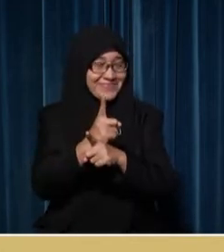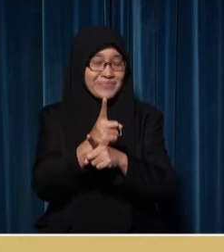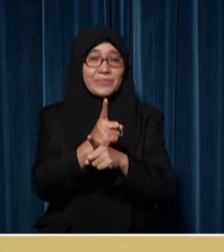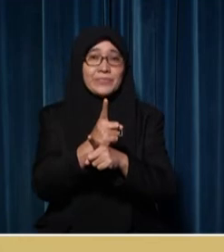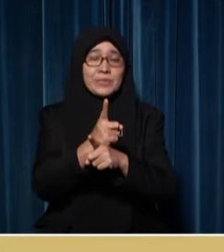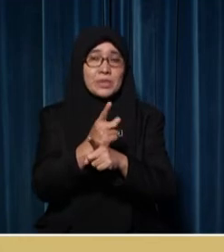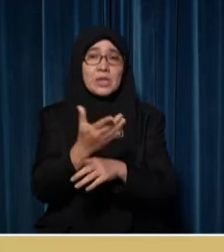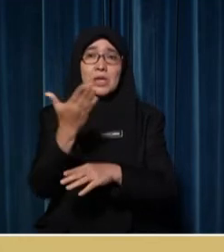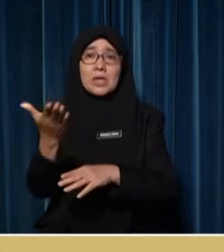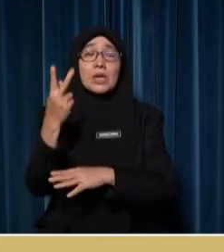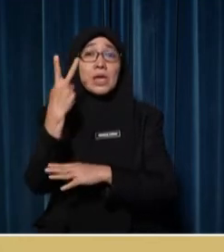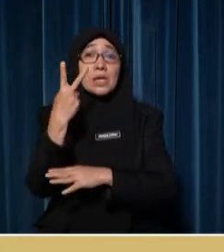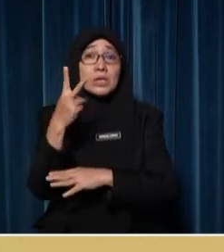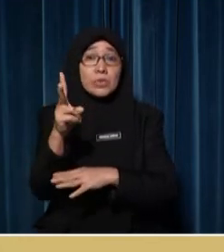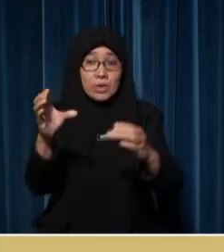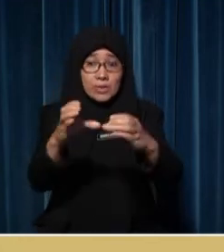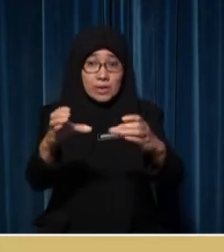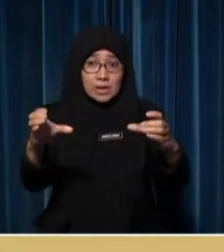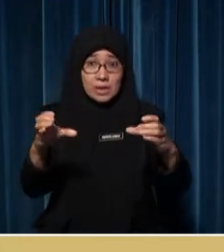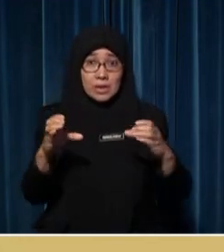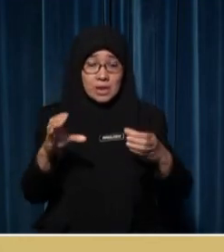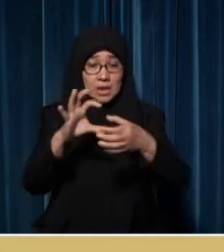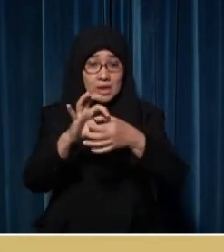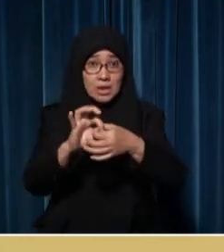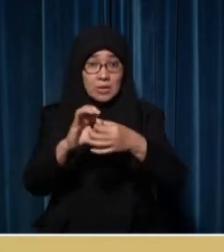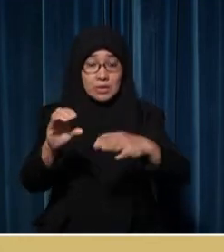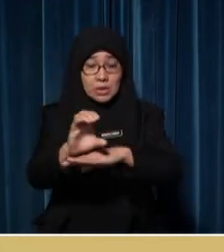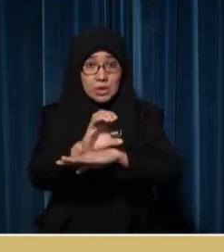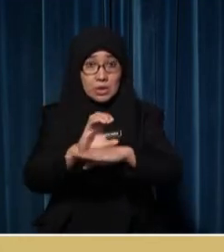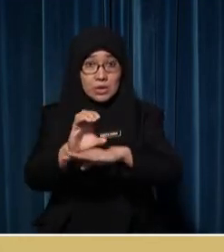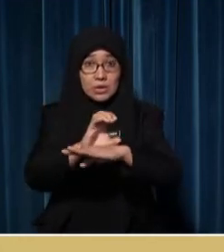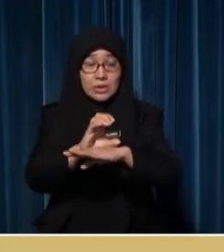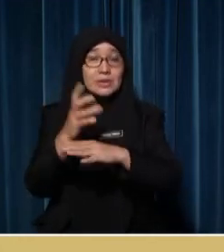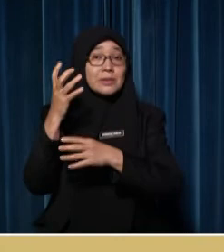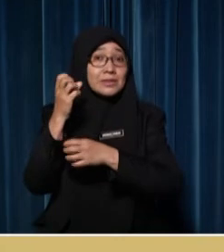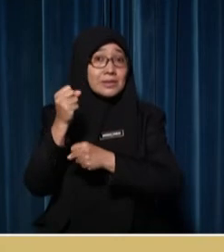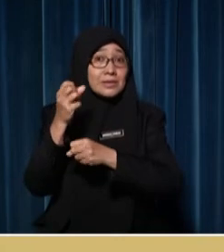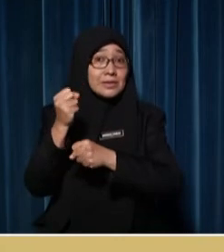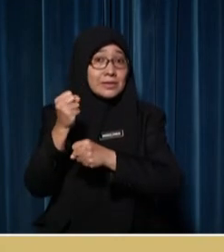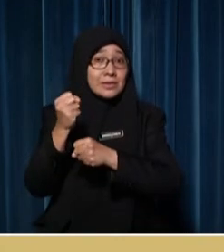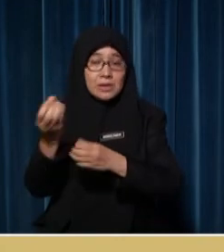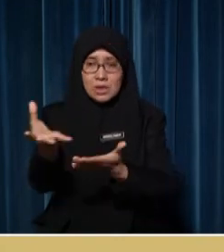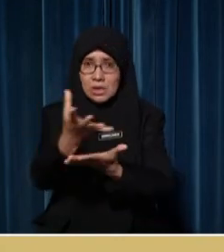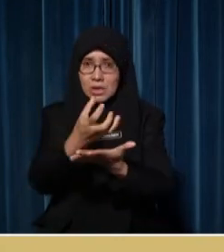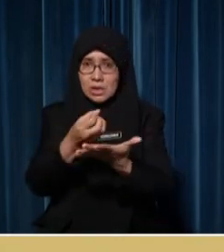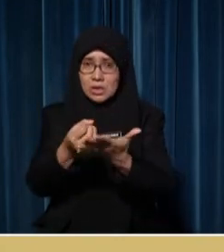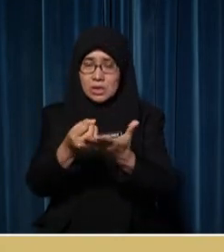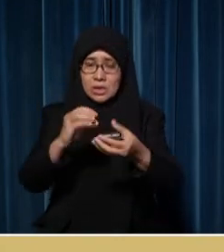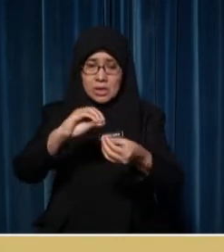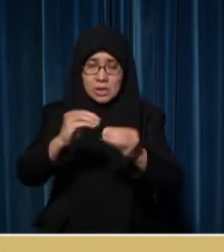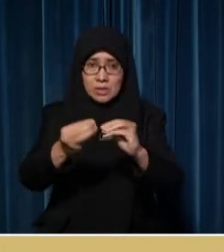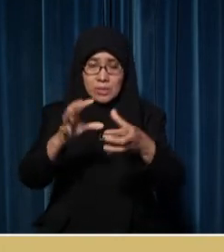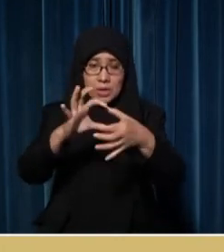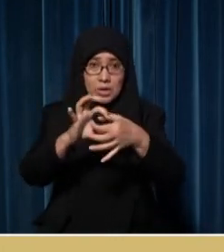were 12 cartons of chocolate milk. The total number of objects